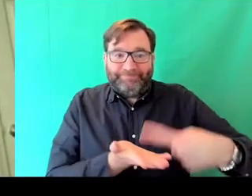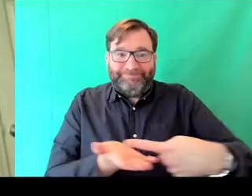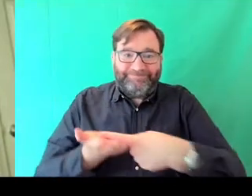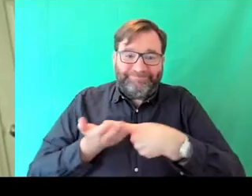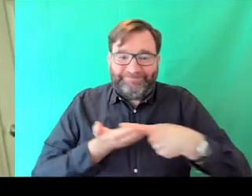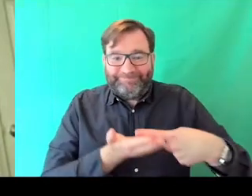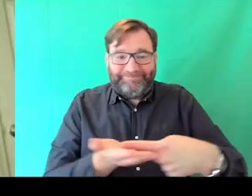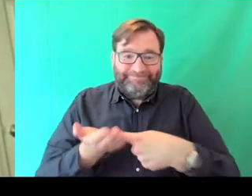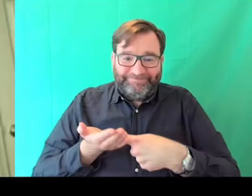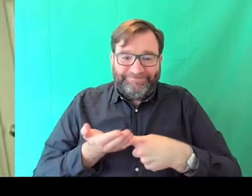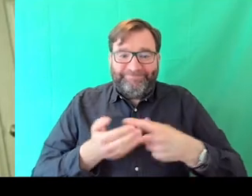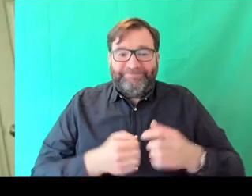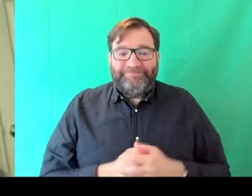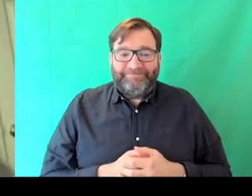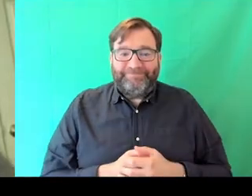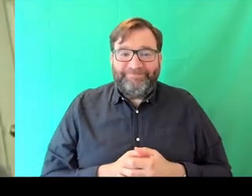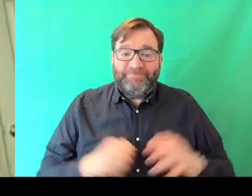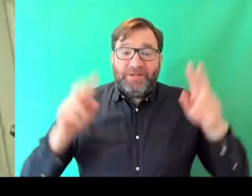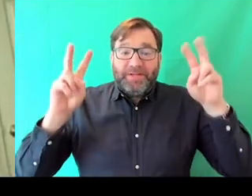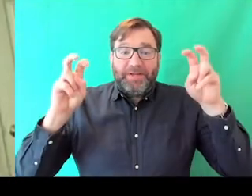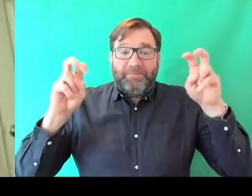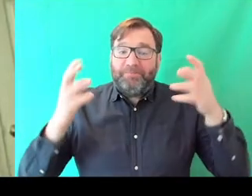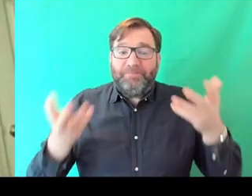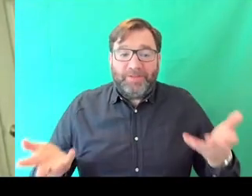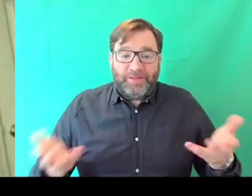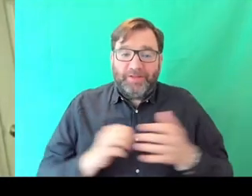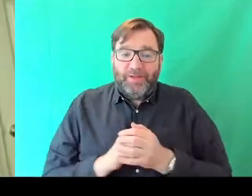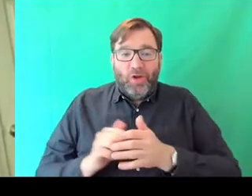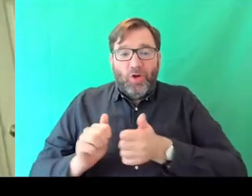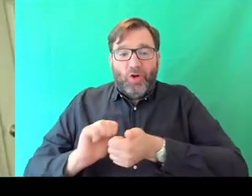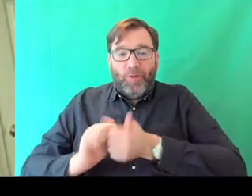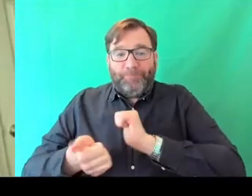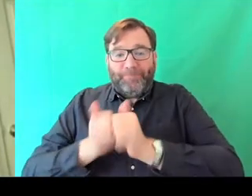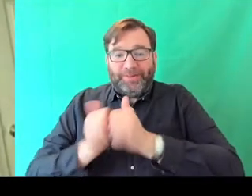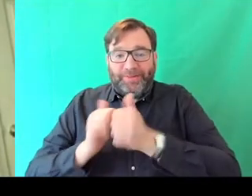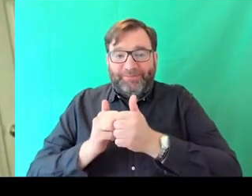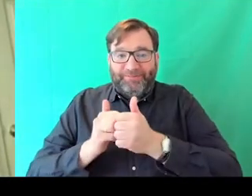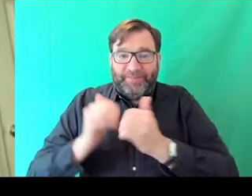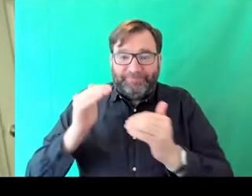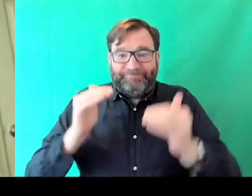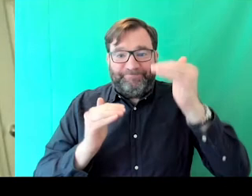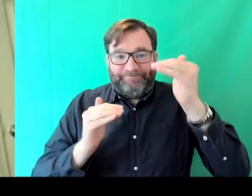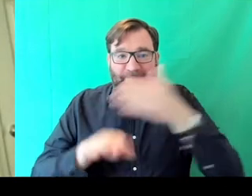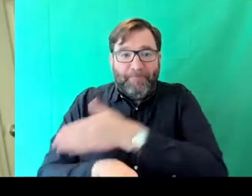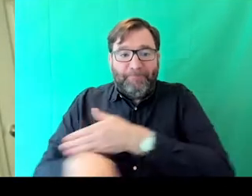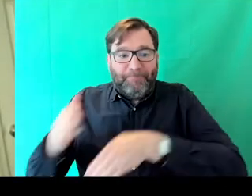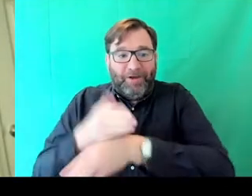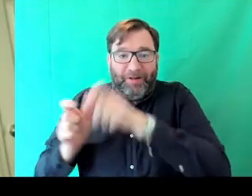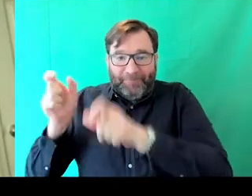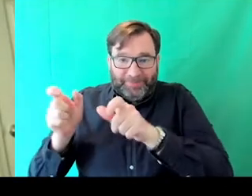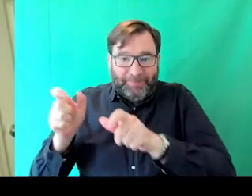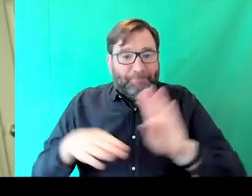which we'll explore the many links between Paralympic sport and business, while also demonstrating their combined power in